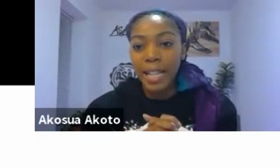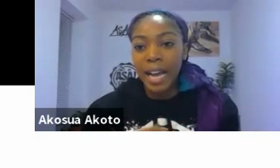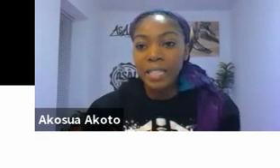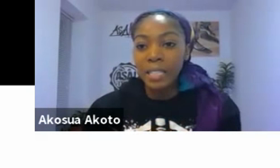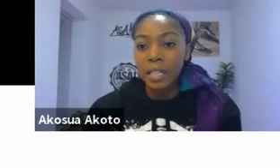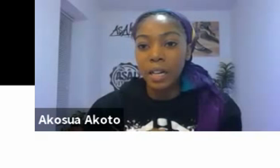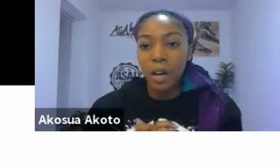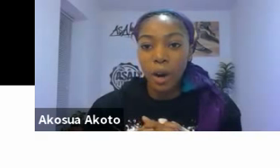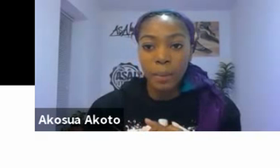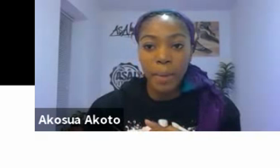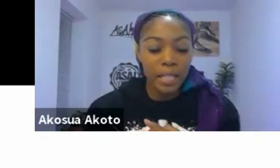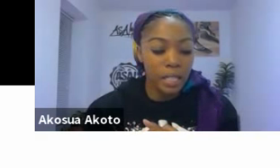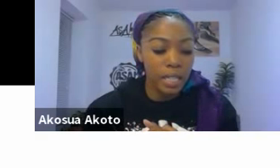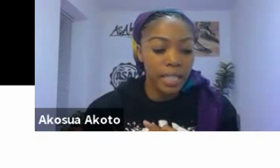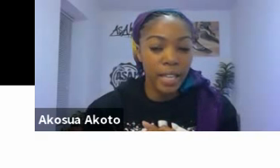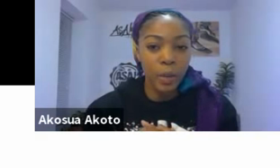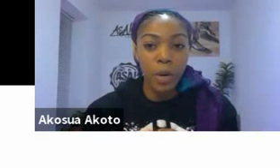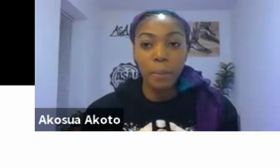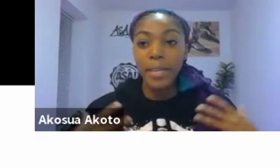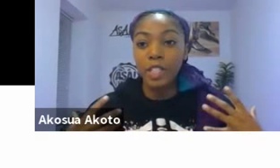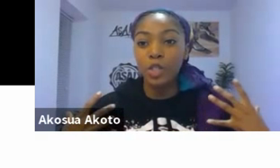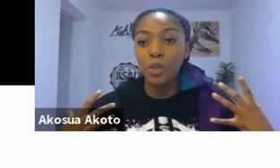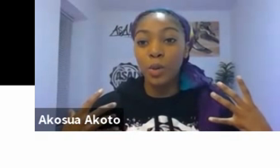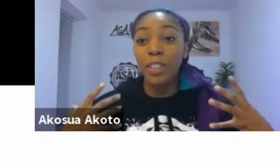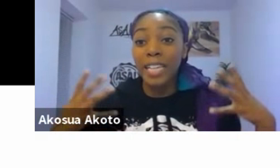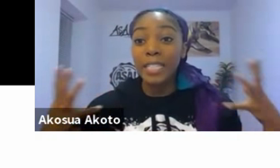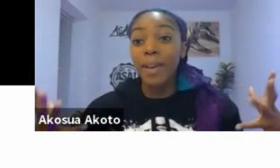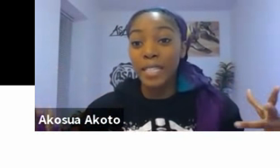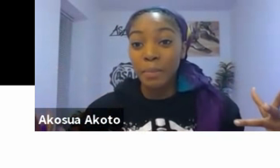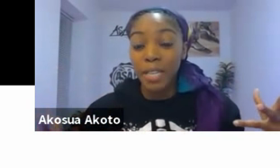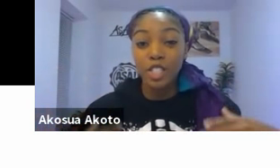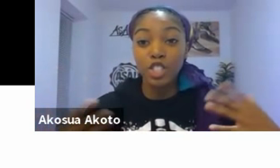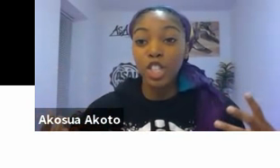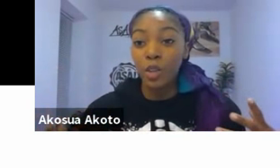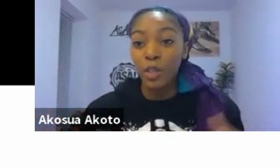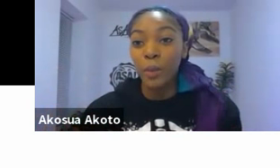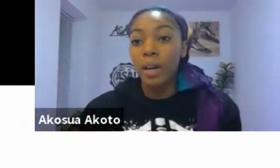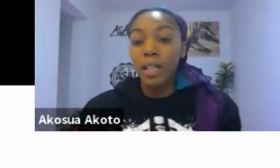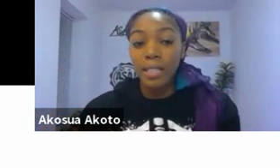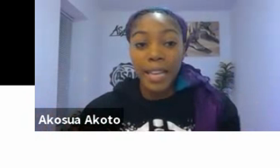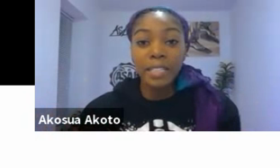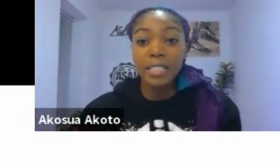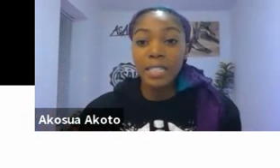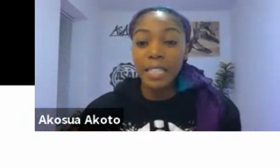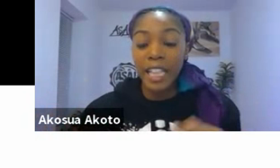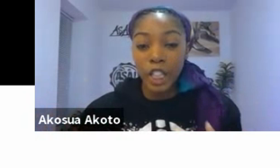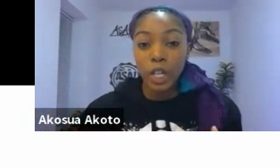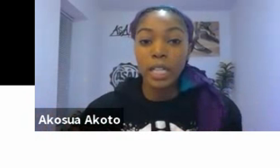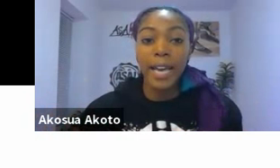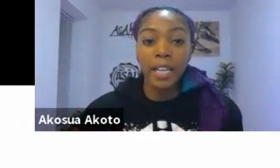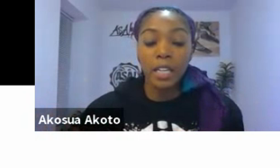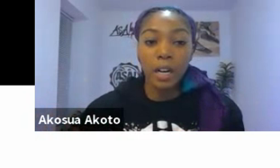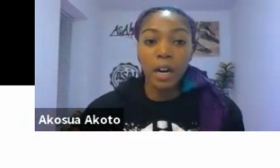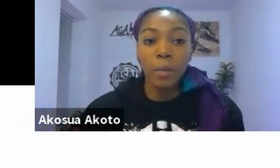gets that idea, automatically they want me to, or they expect me to show you the dances that